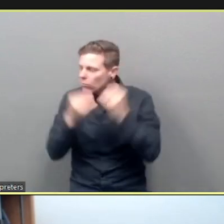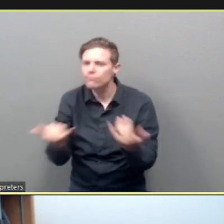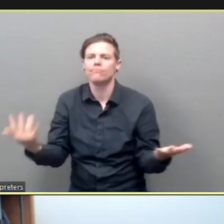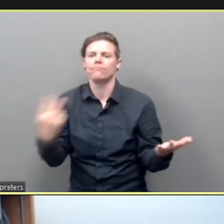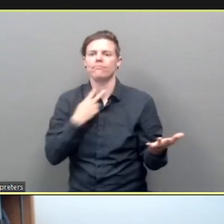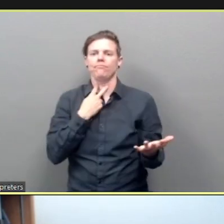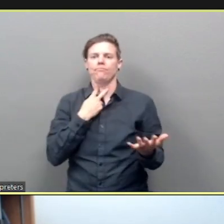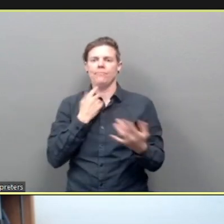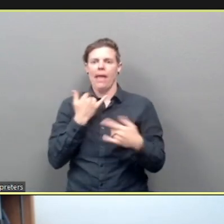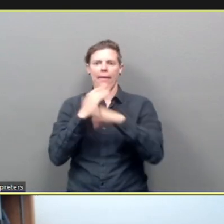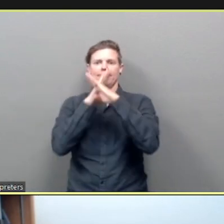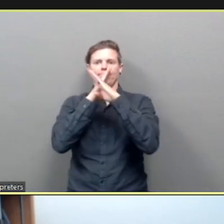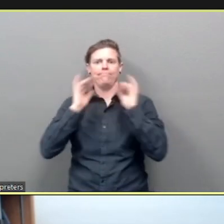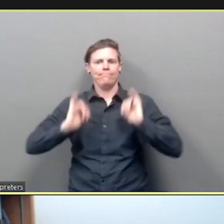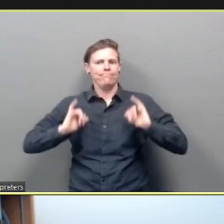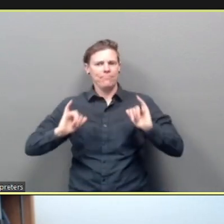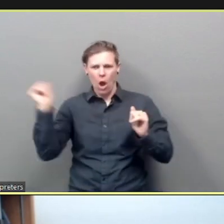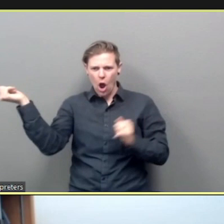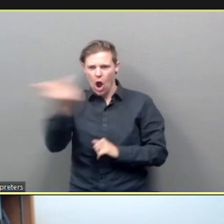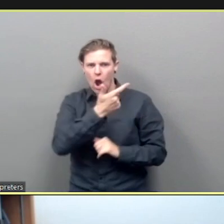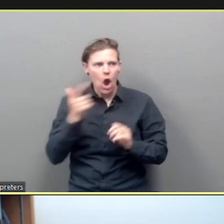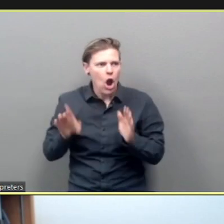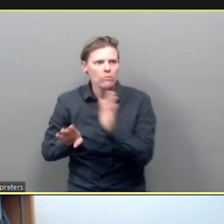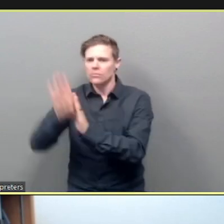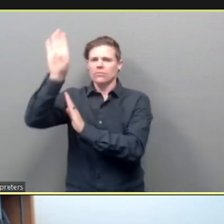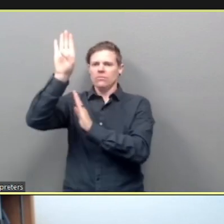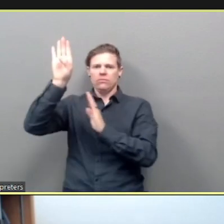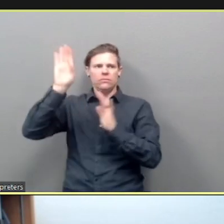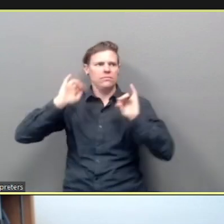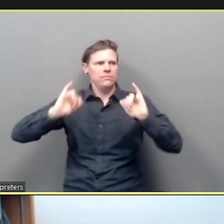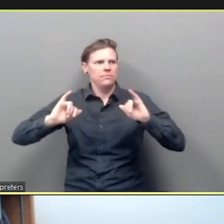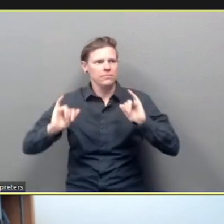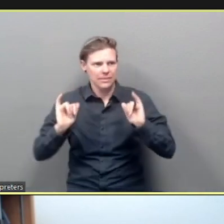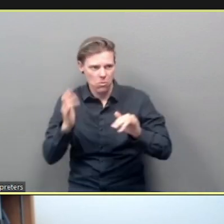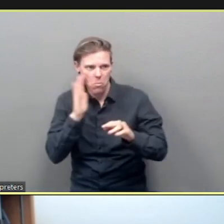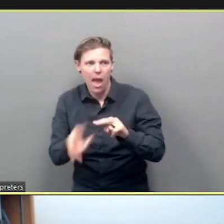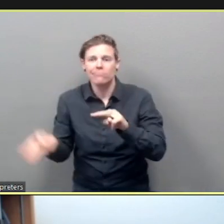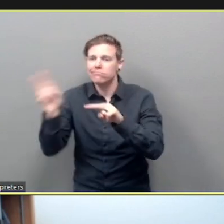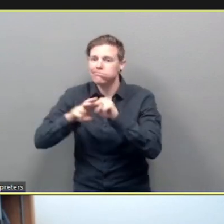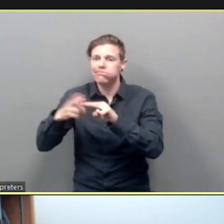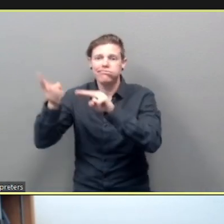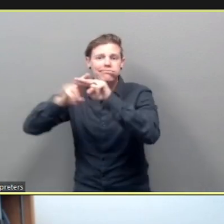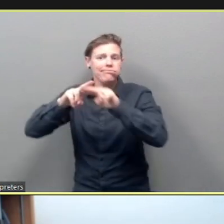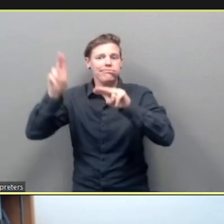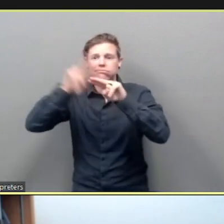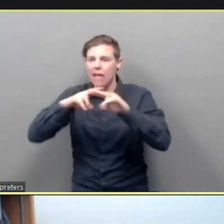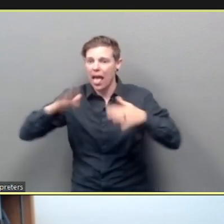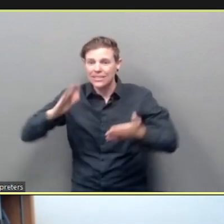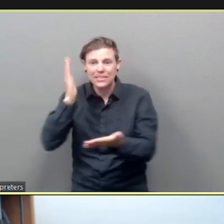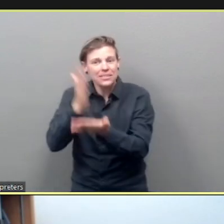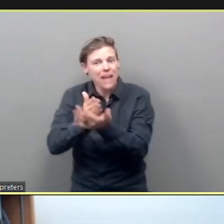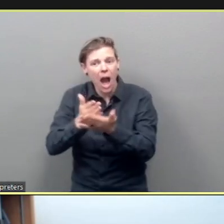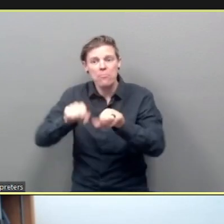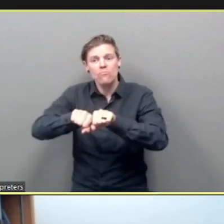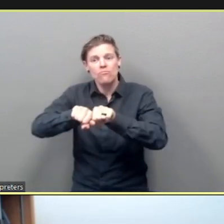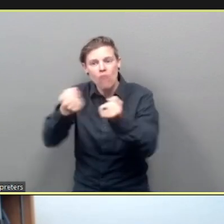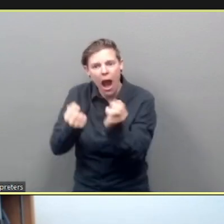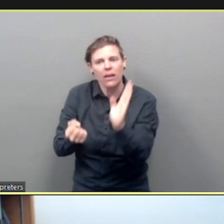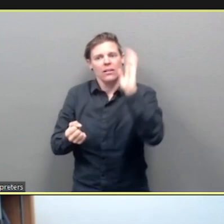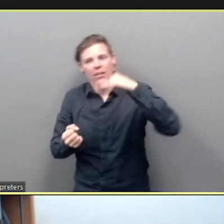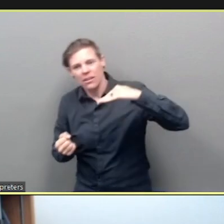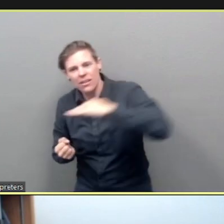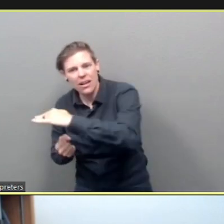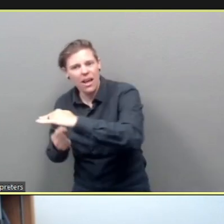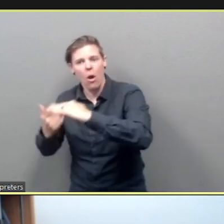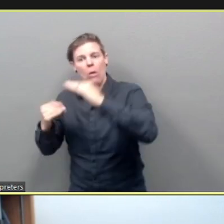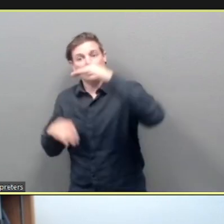of not just a plateau, we might be seeing rising case rates in that region as well. Next slide.